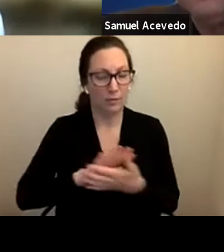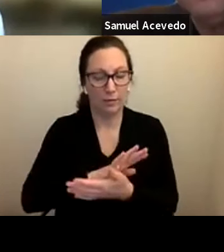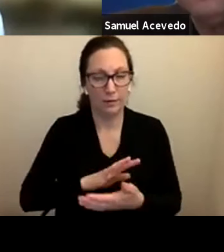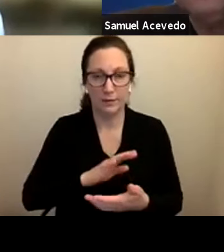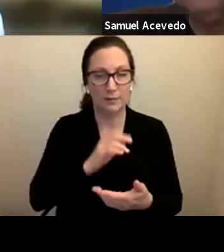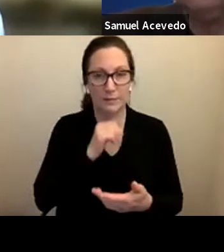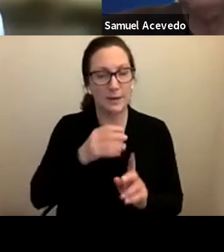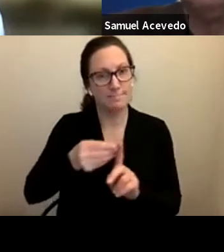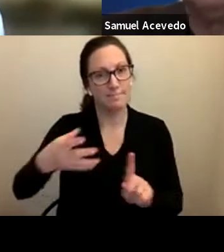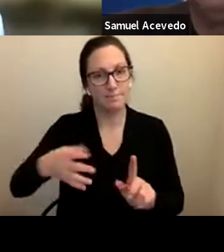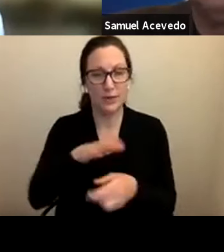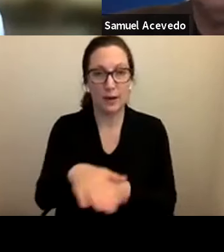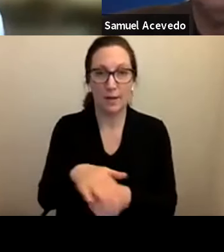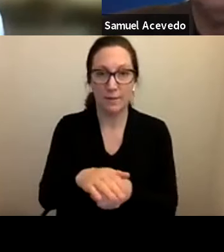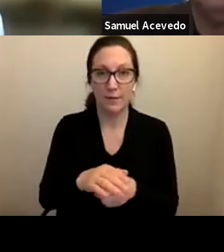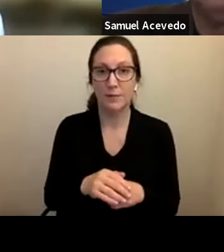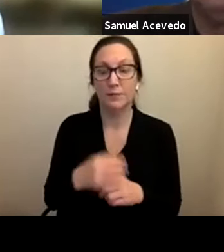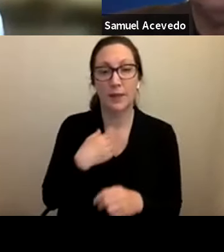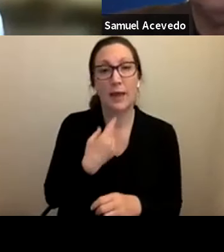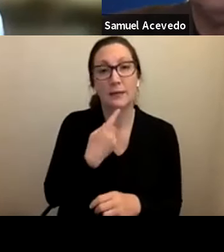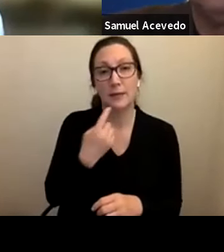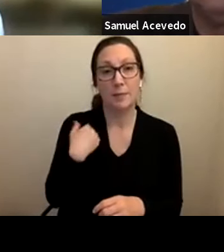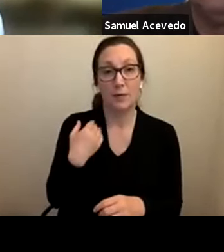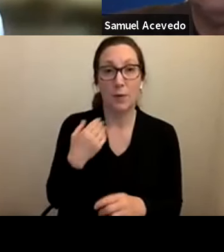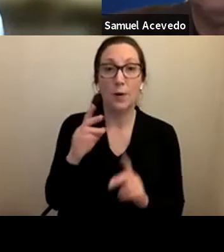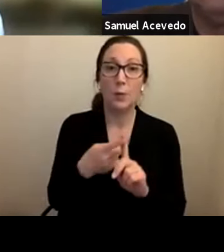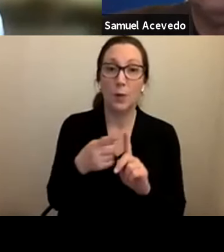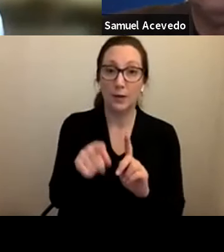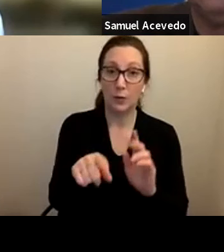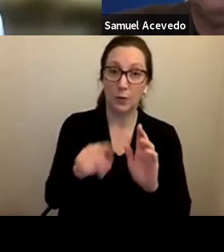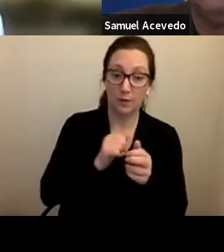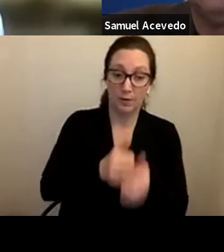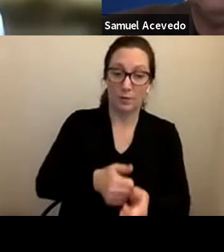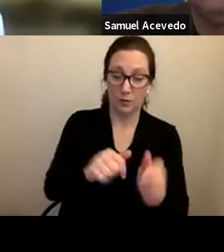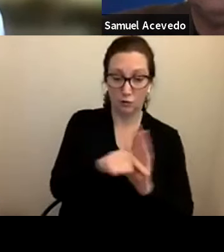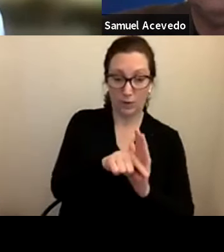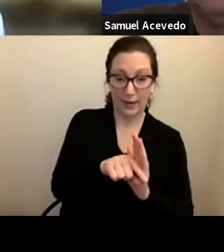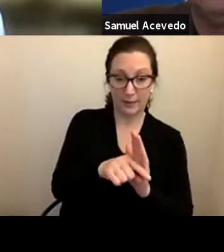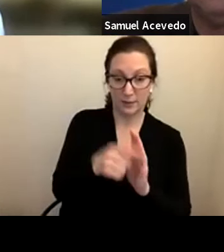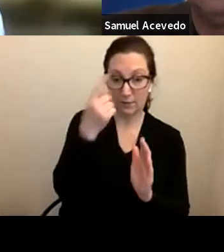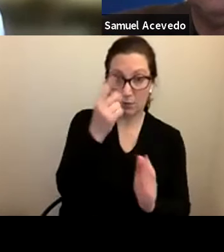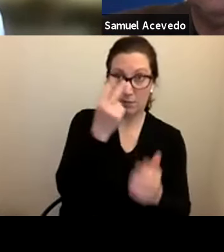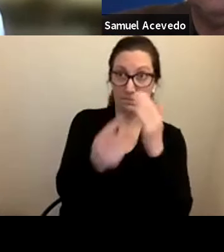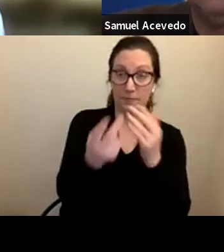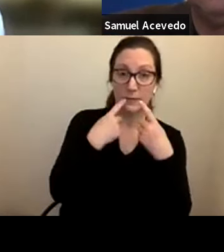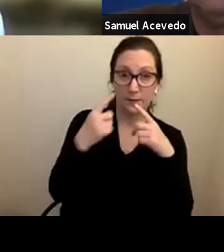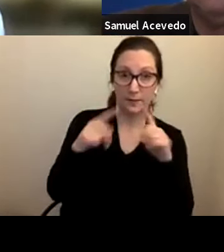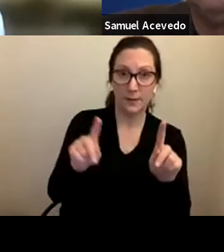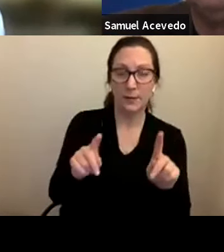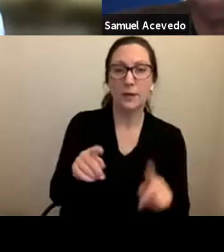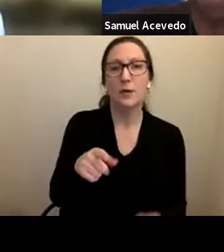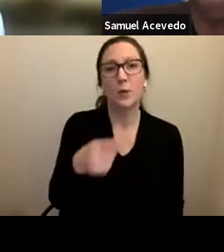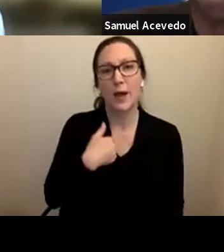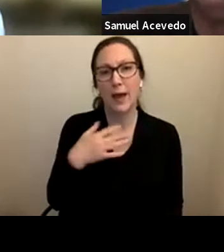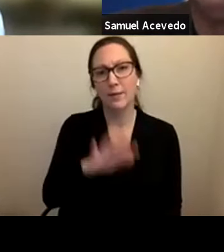quickly. I said that when you use grades as the main predictor, you get incrementally about